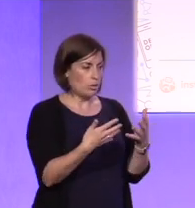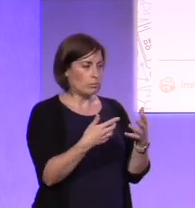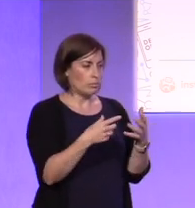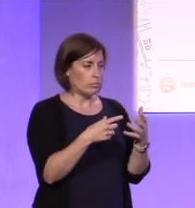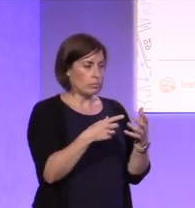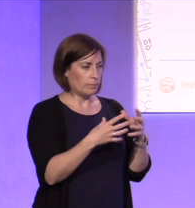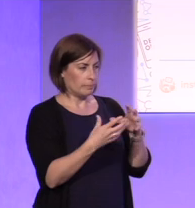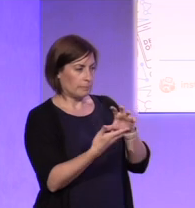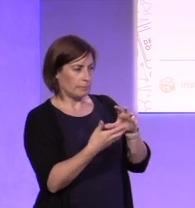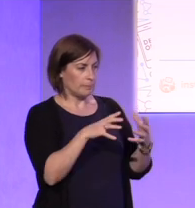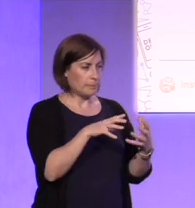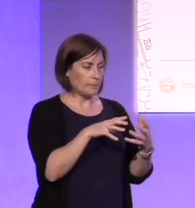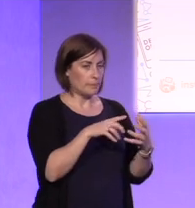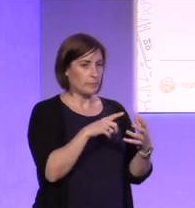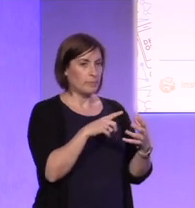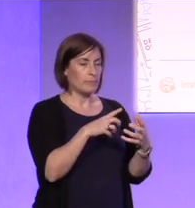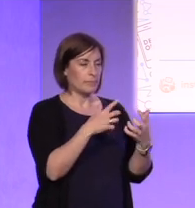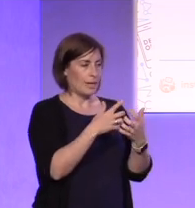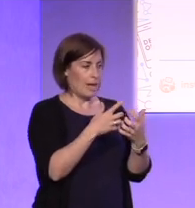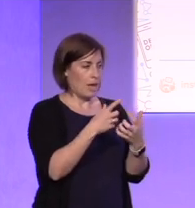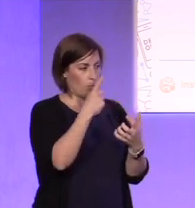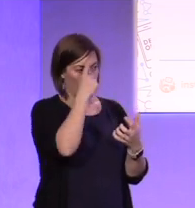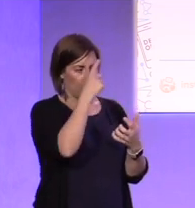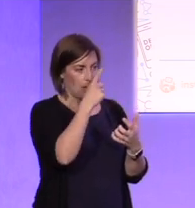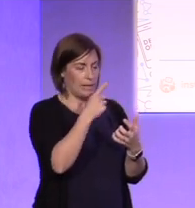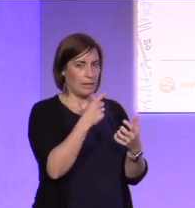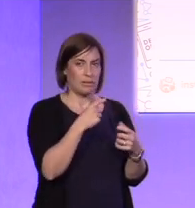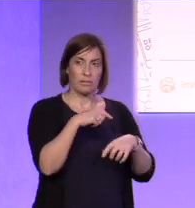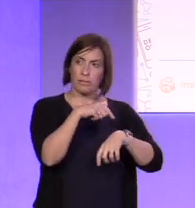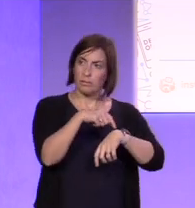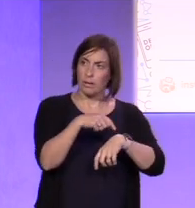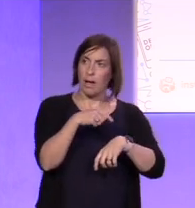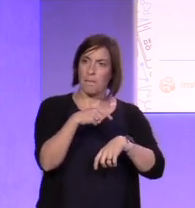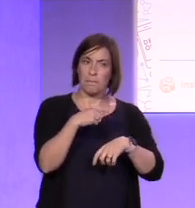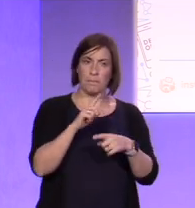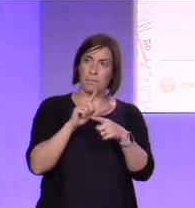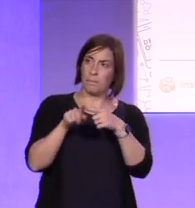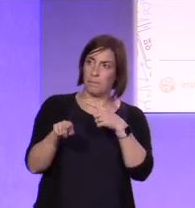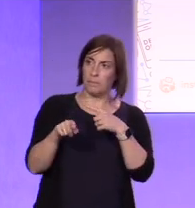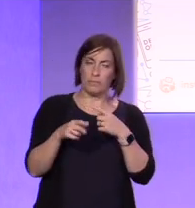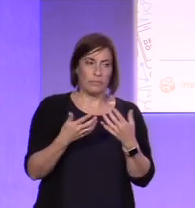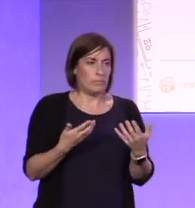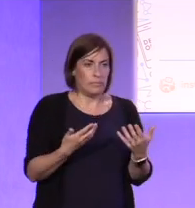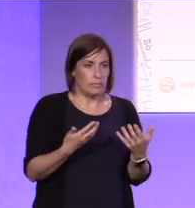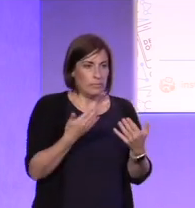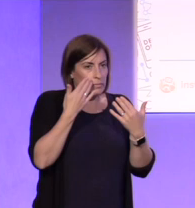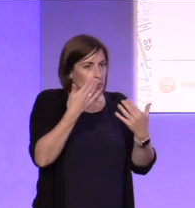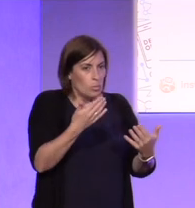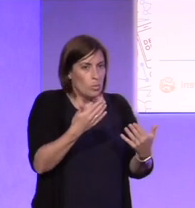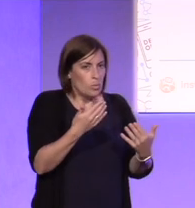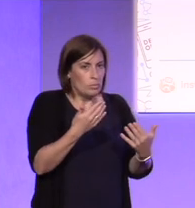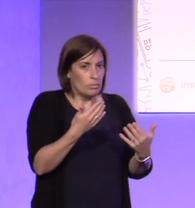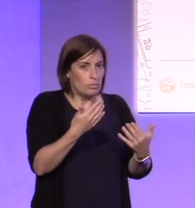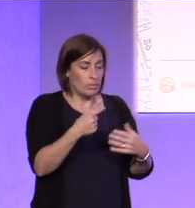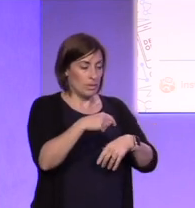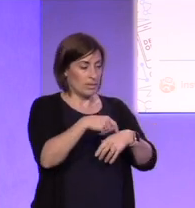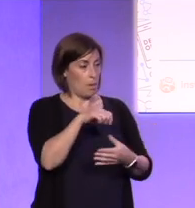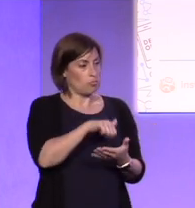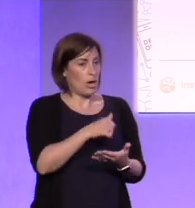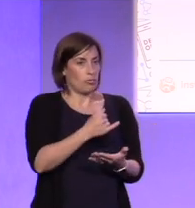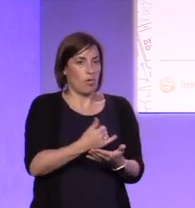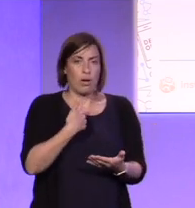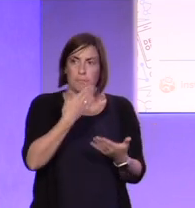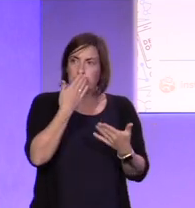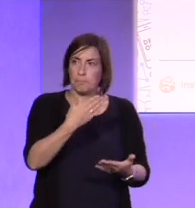it really difficult to be able to provide an estimate or a forecast that we've got a high degree of confidence in. So what we decided